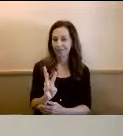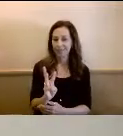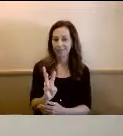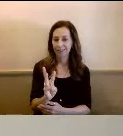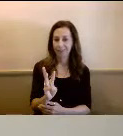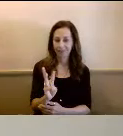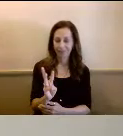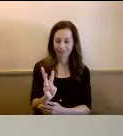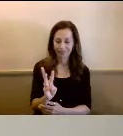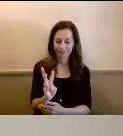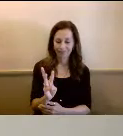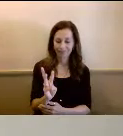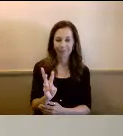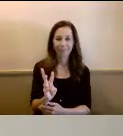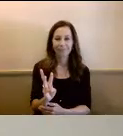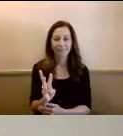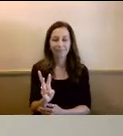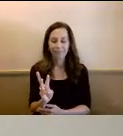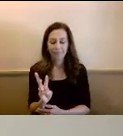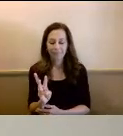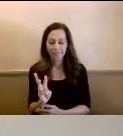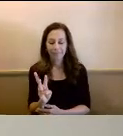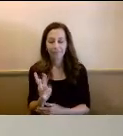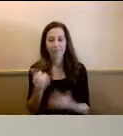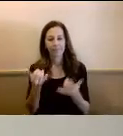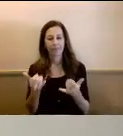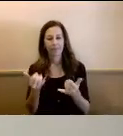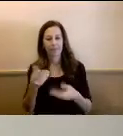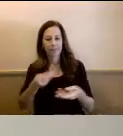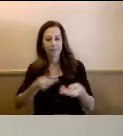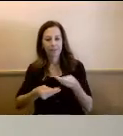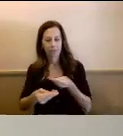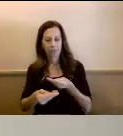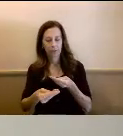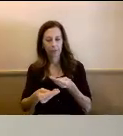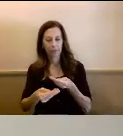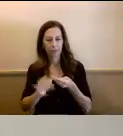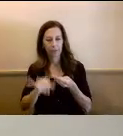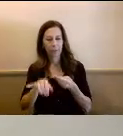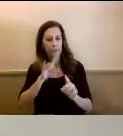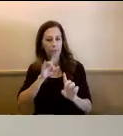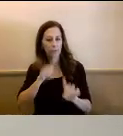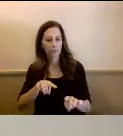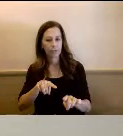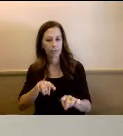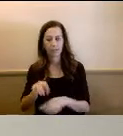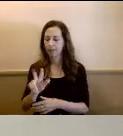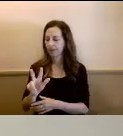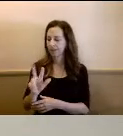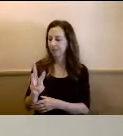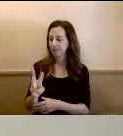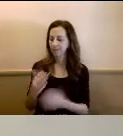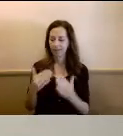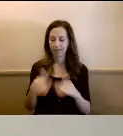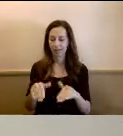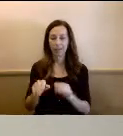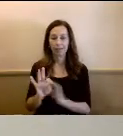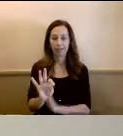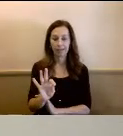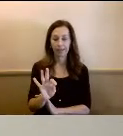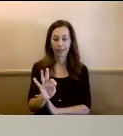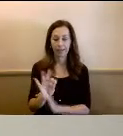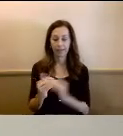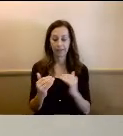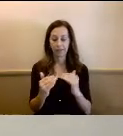36. So let's do our substitute in our solution. 36 divided by